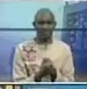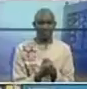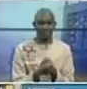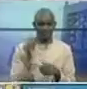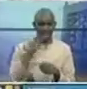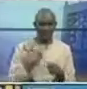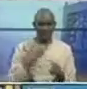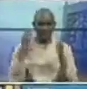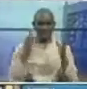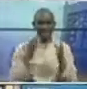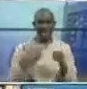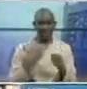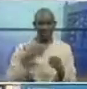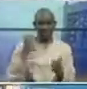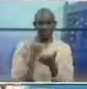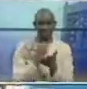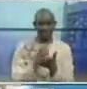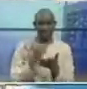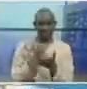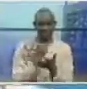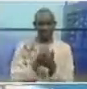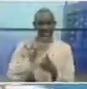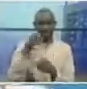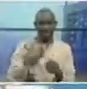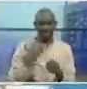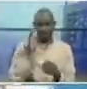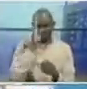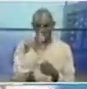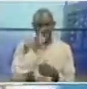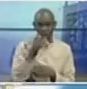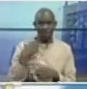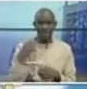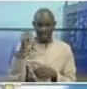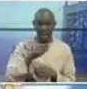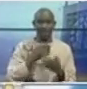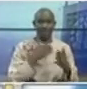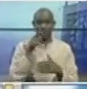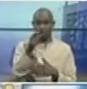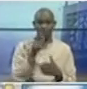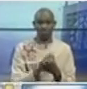culminating in a big rally at the poster grounds in Bungoma town. Mimi nimekuja mbele yenu,